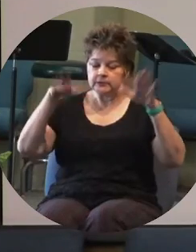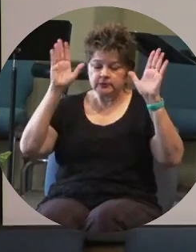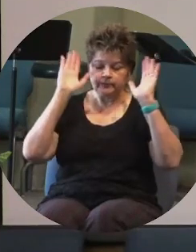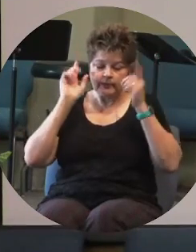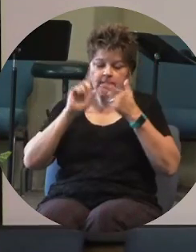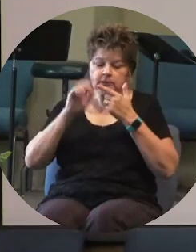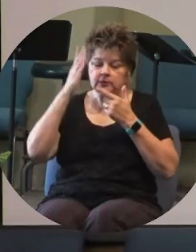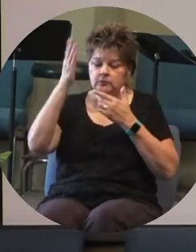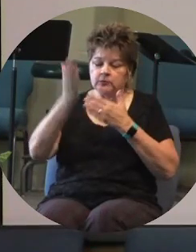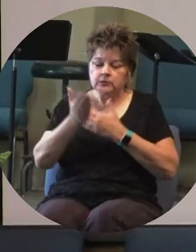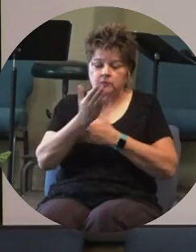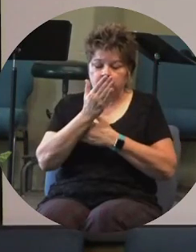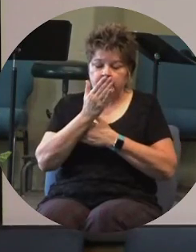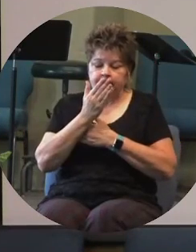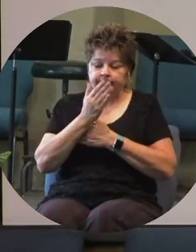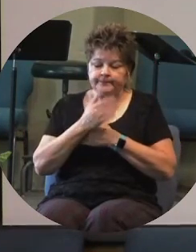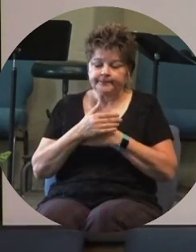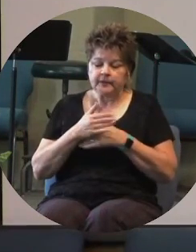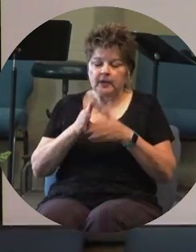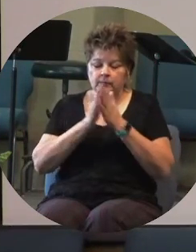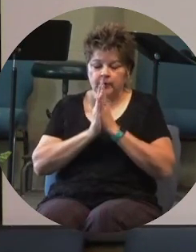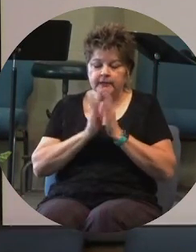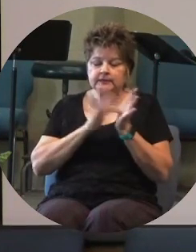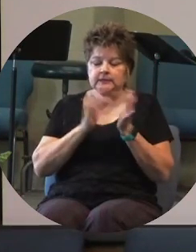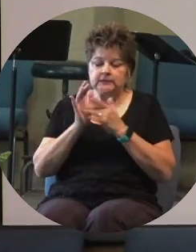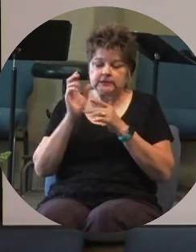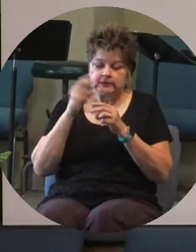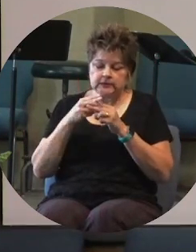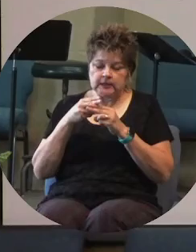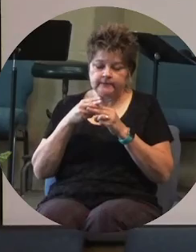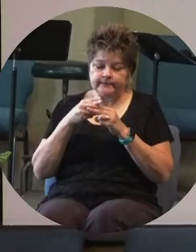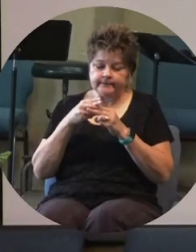morning. And I pray this in Jesus' name.